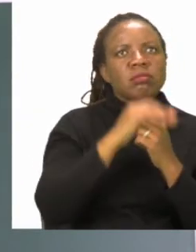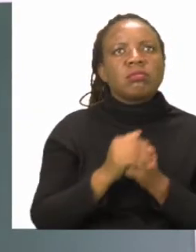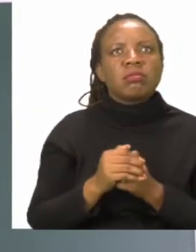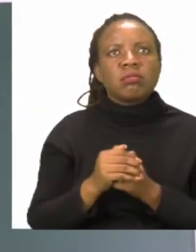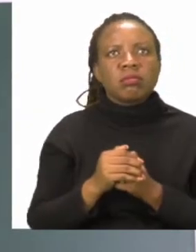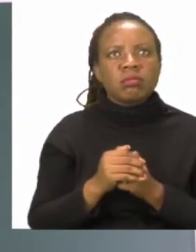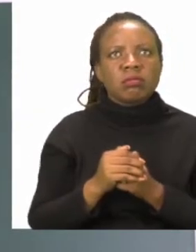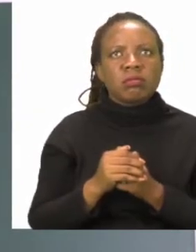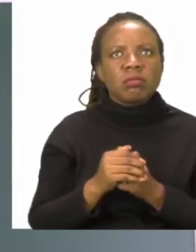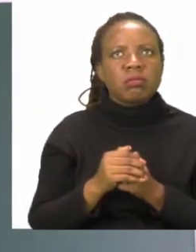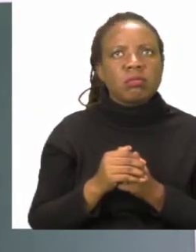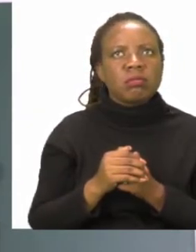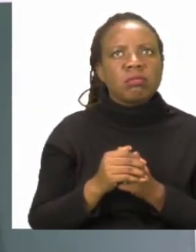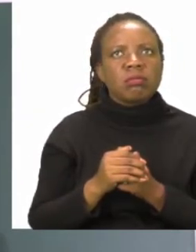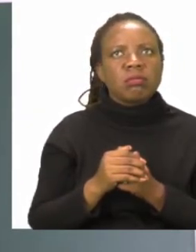the actual